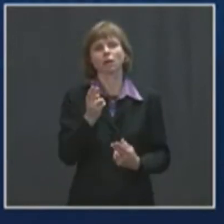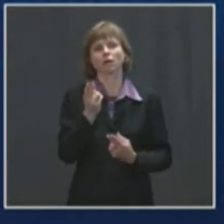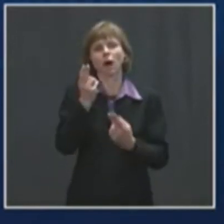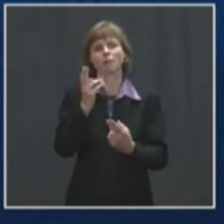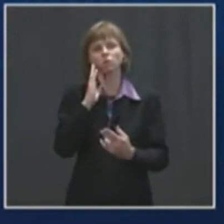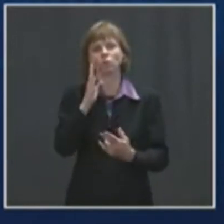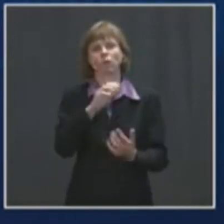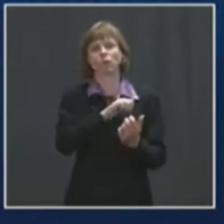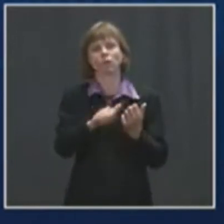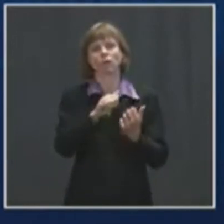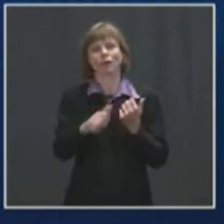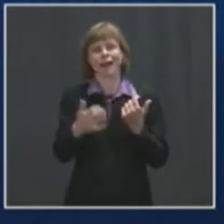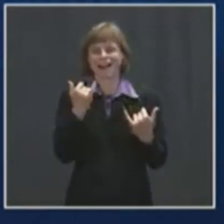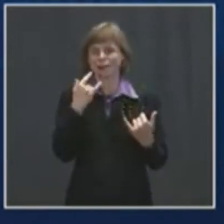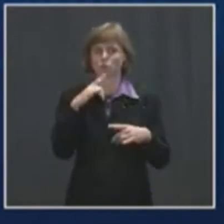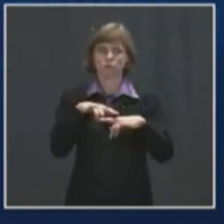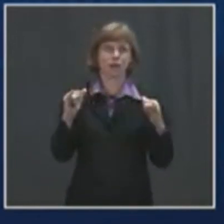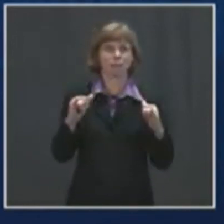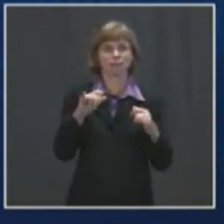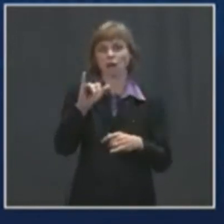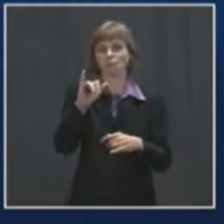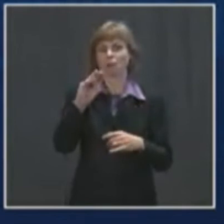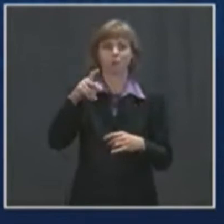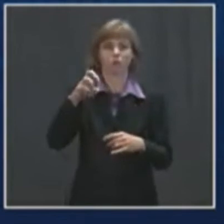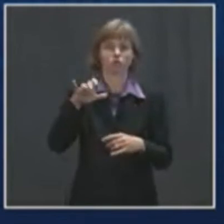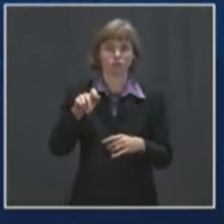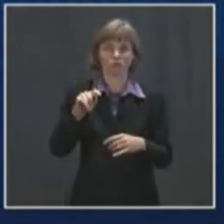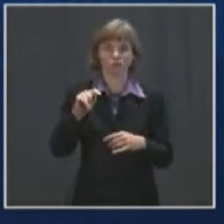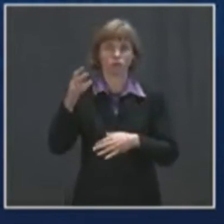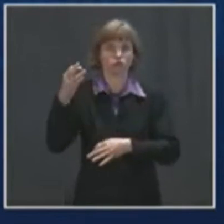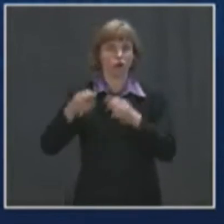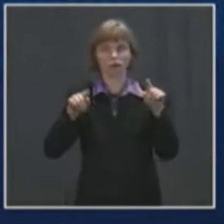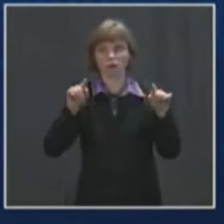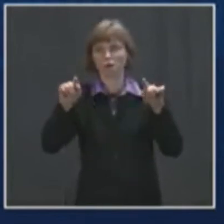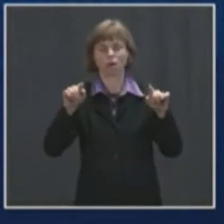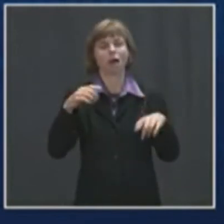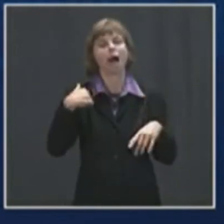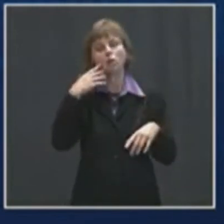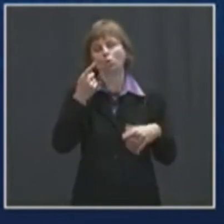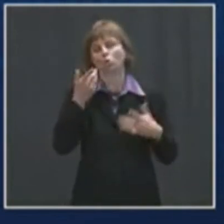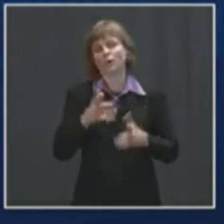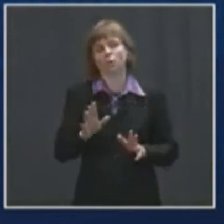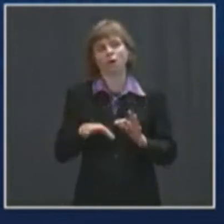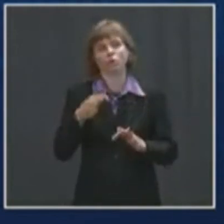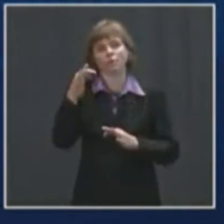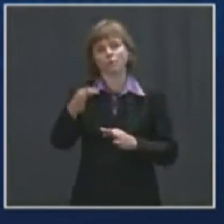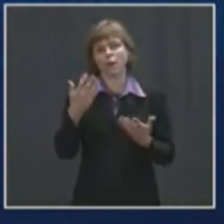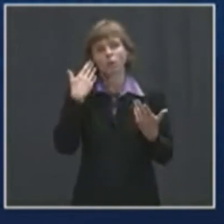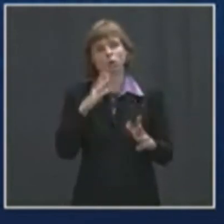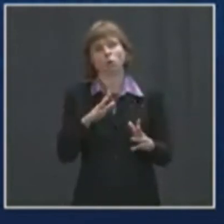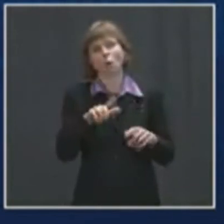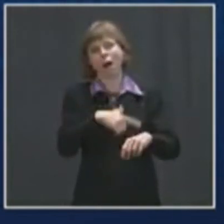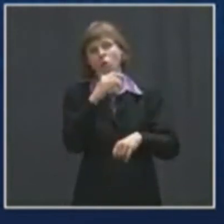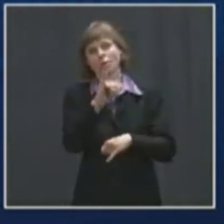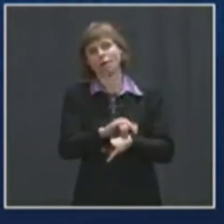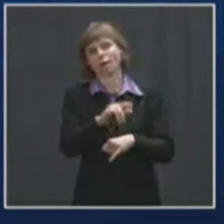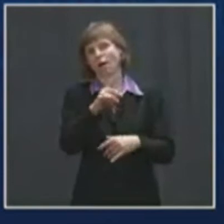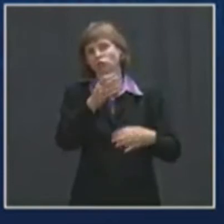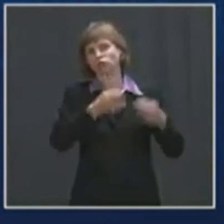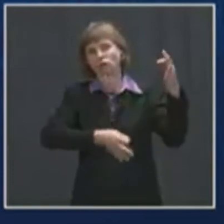against the impeachment trial. This is what you all didn't want to happen, which is this delay. We don't know how long the trial will last. I'm specifically curious about the